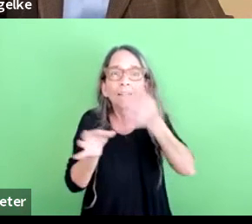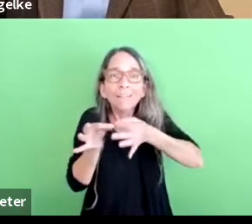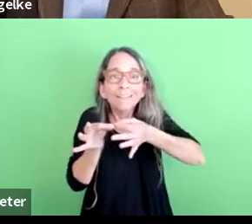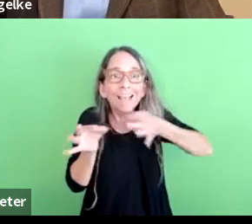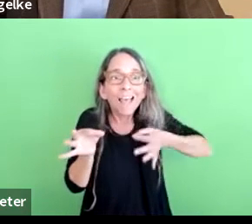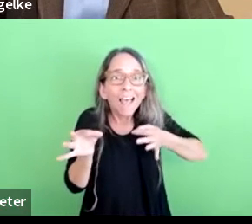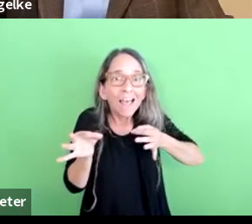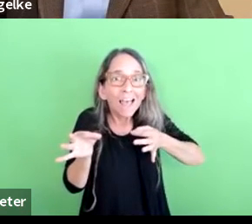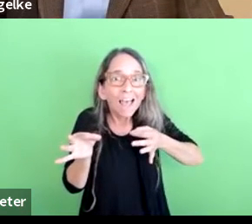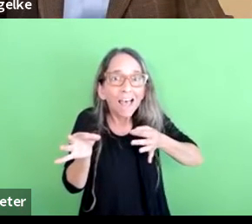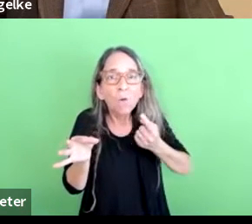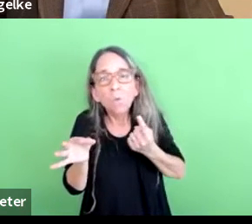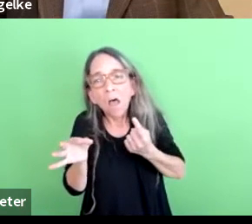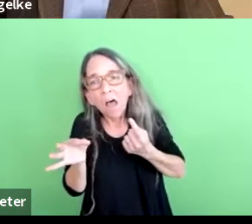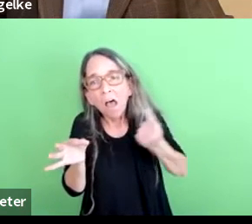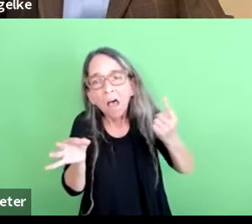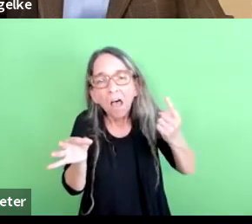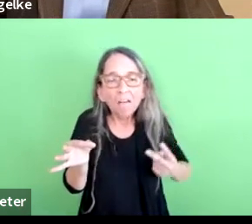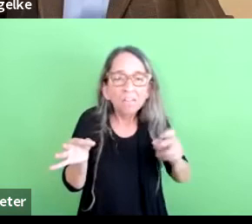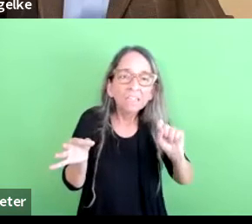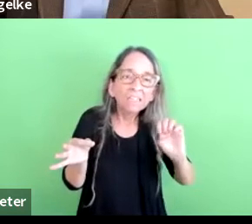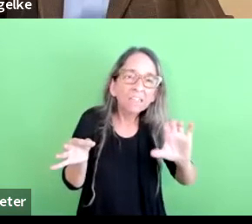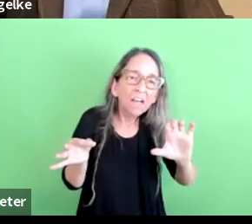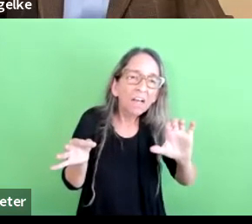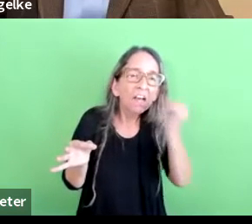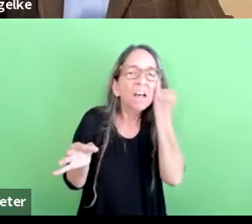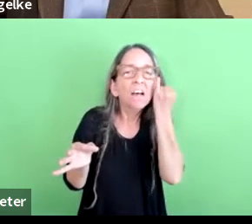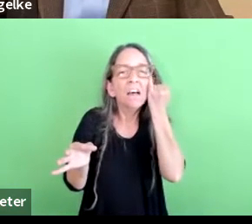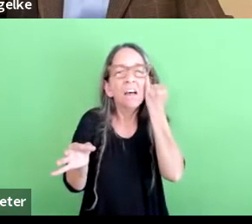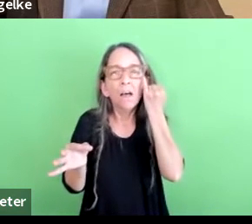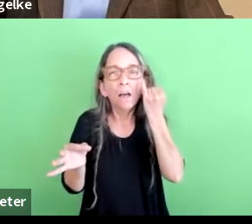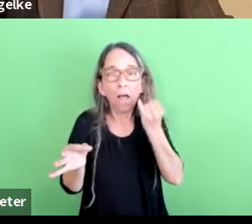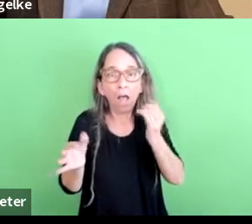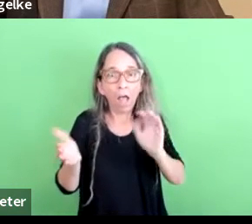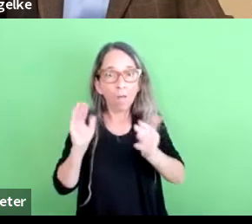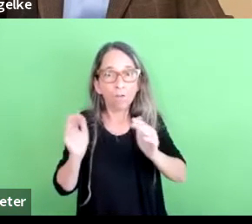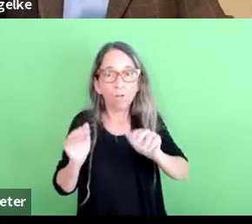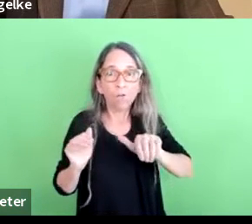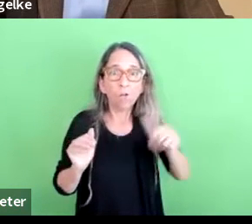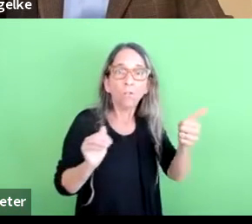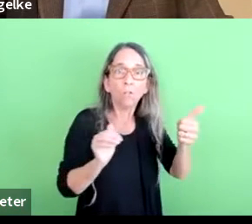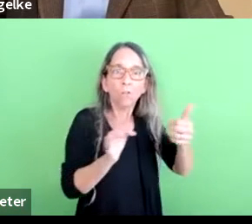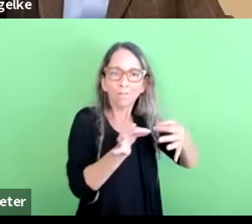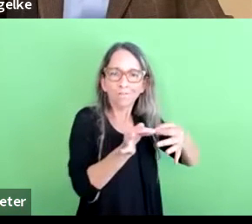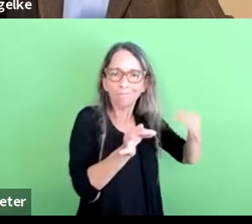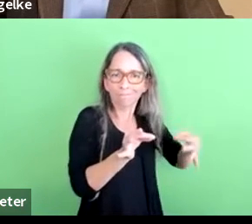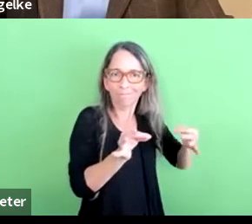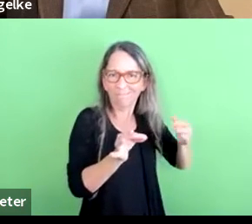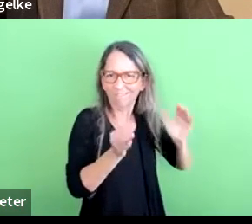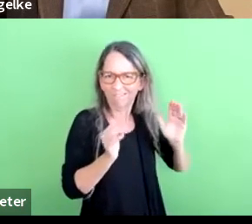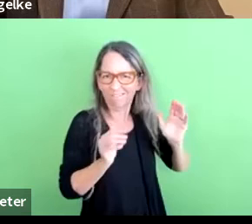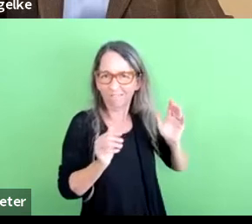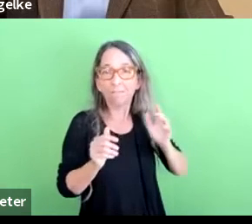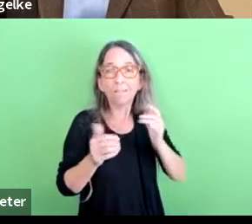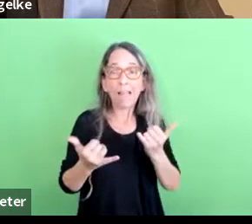1.5 seconds compared to something that might be longer. So I think part of our work, which I find really